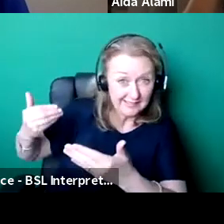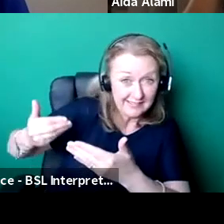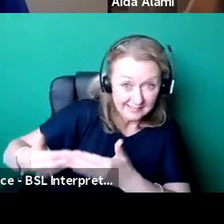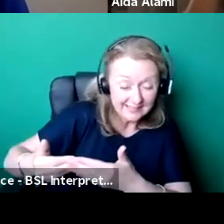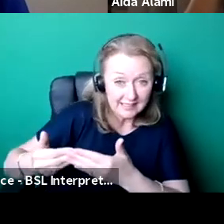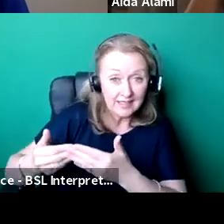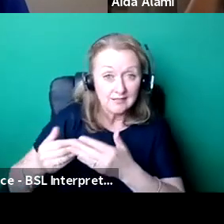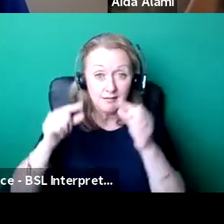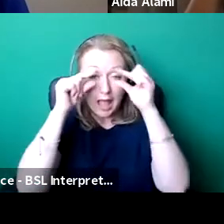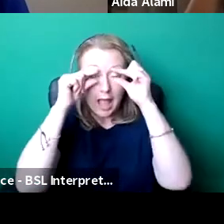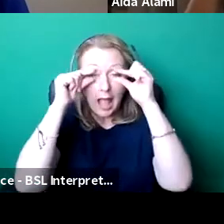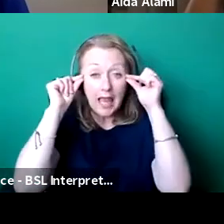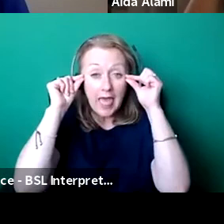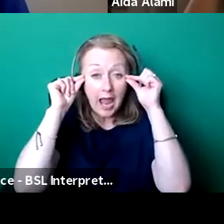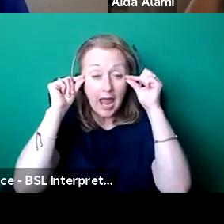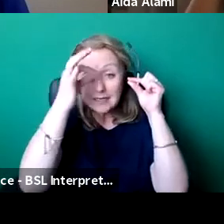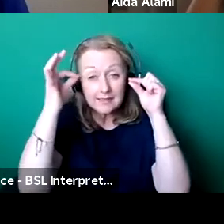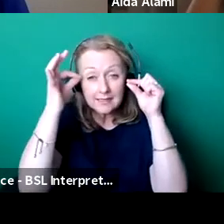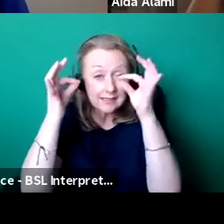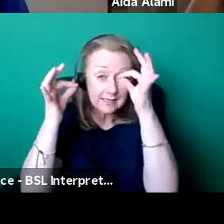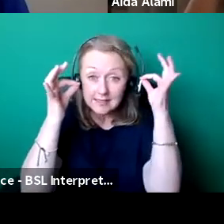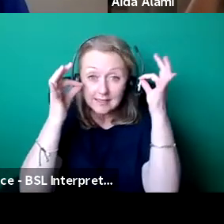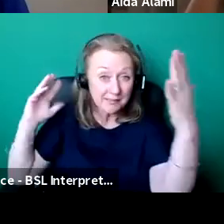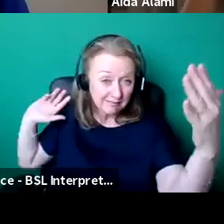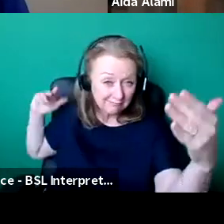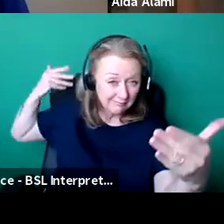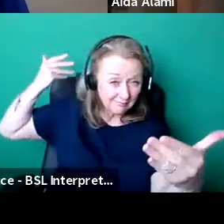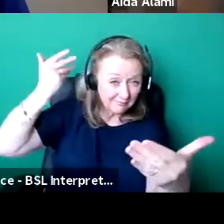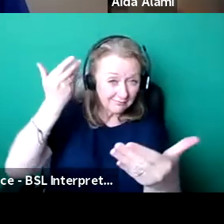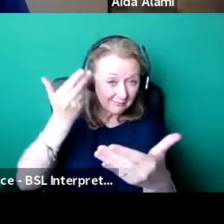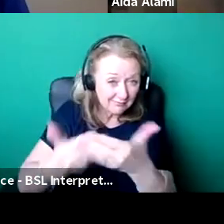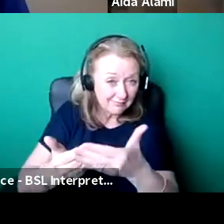different than anything I've done before. But this has been so, so lovely.